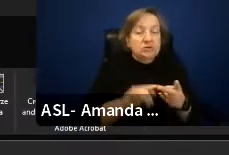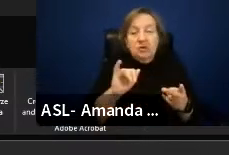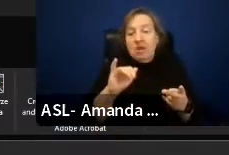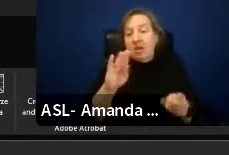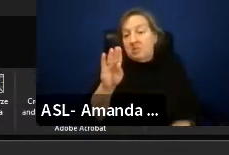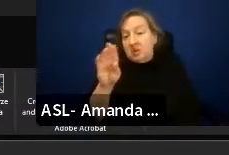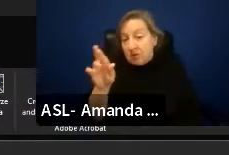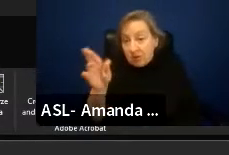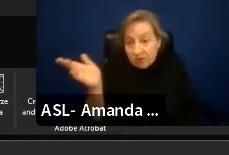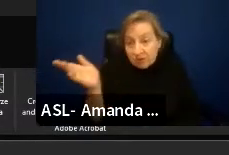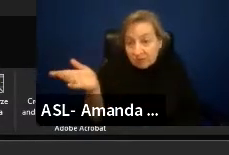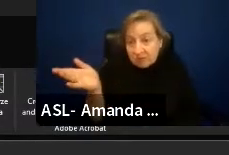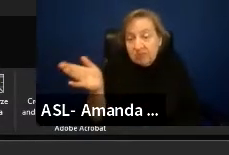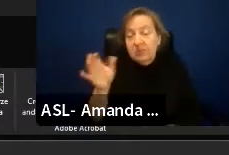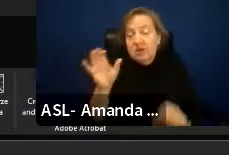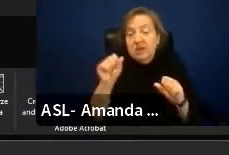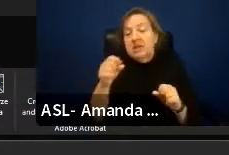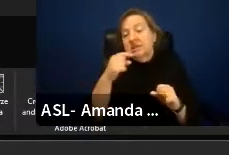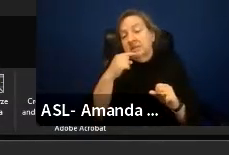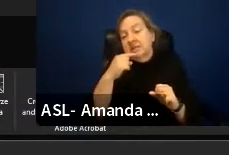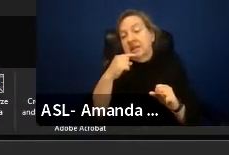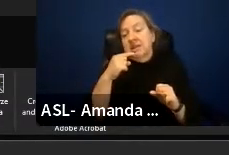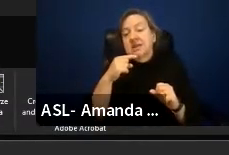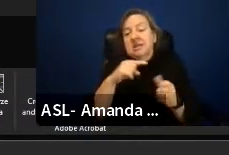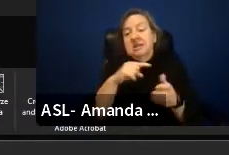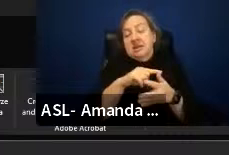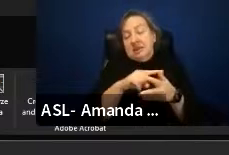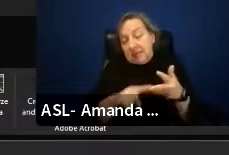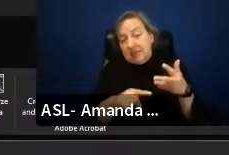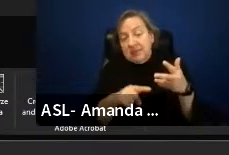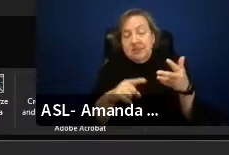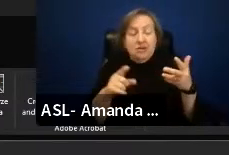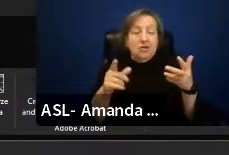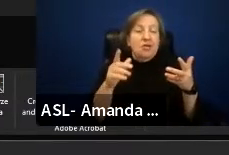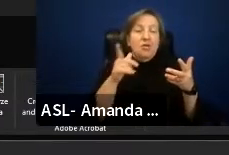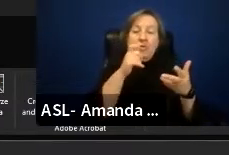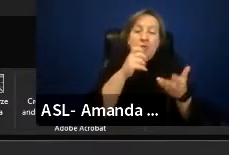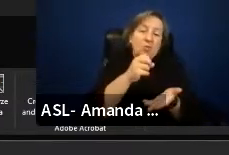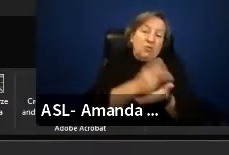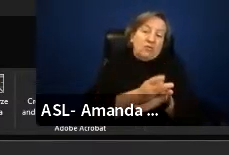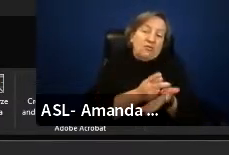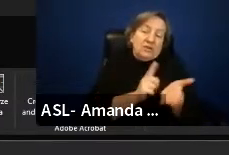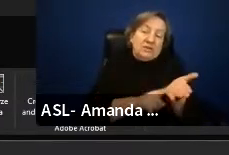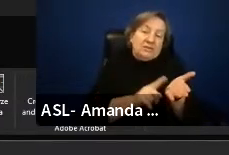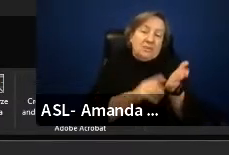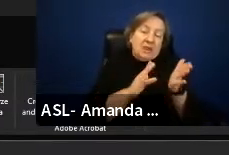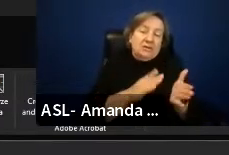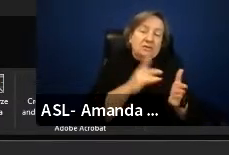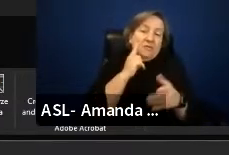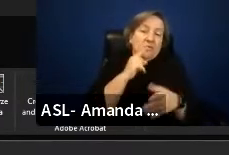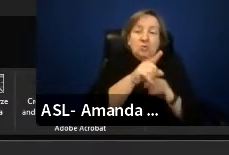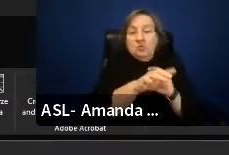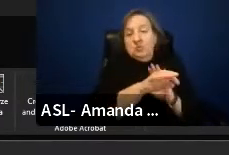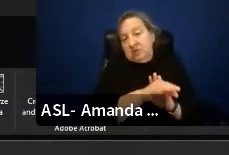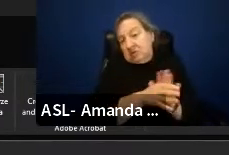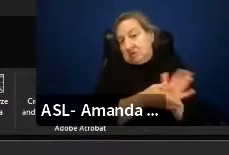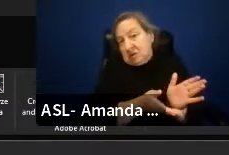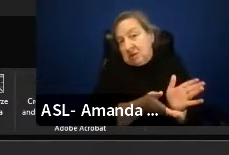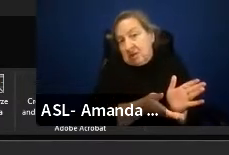IBR can say, these are the approved inspectors for you to select from.